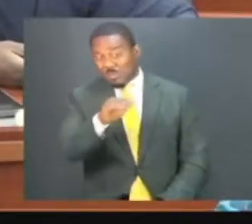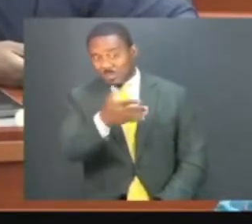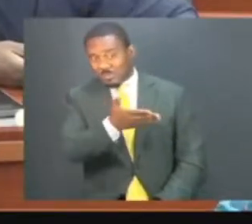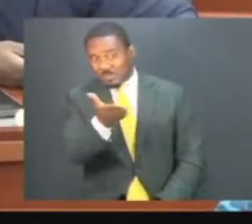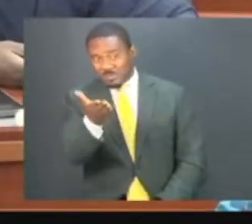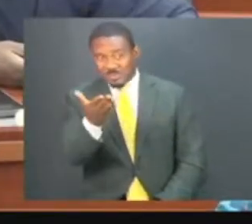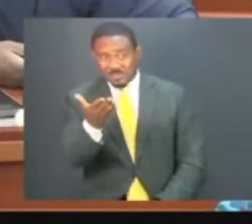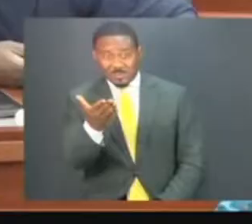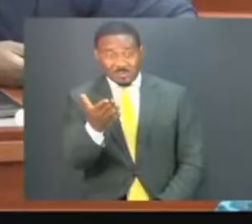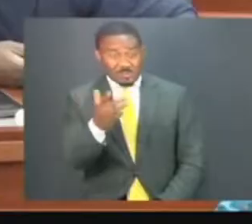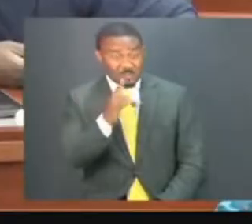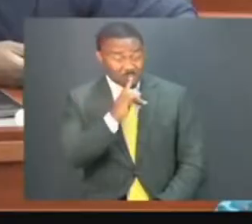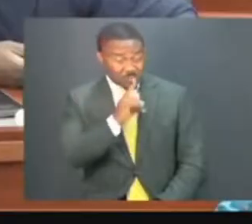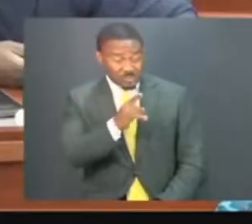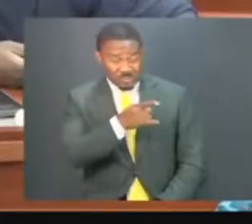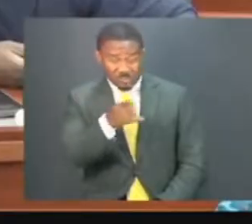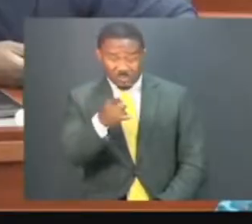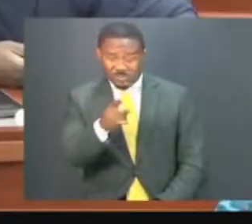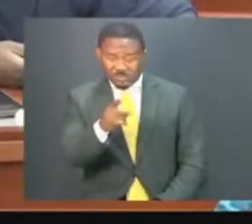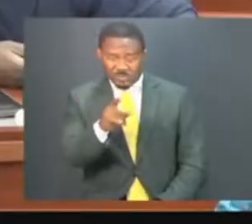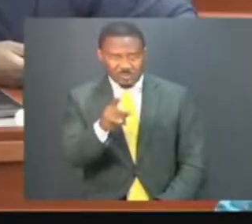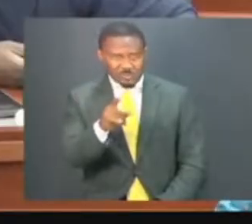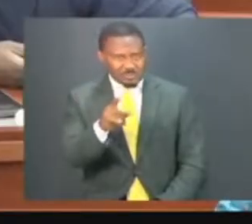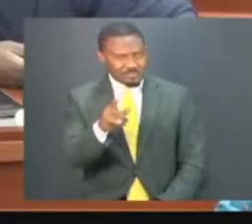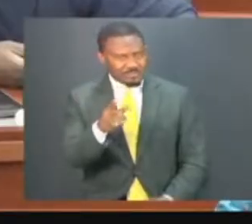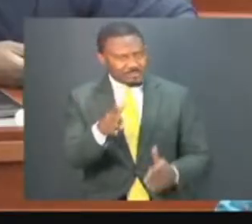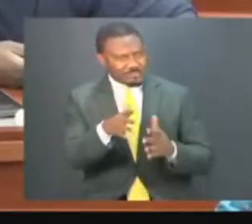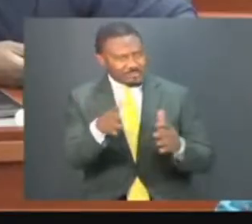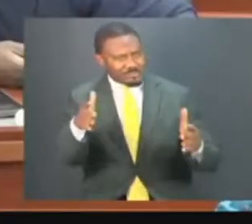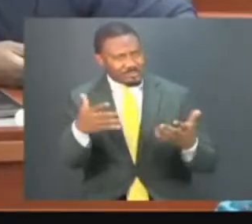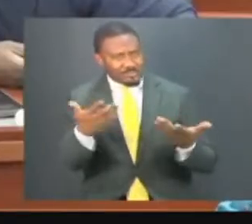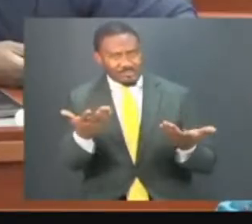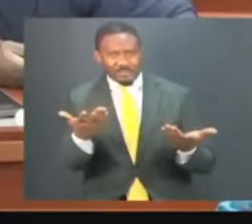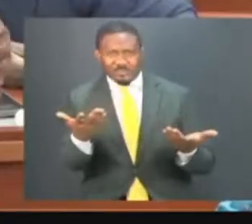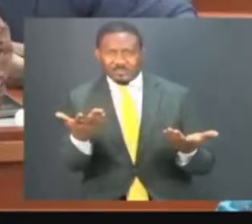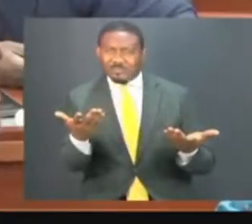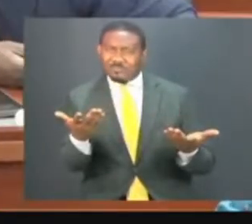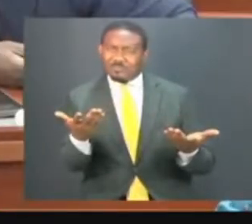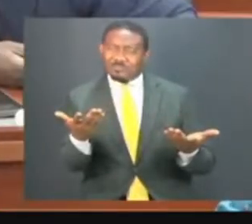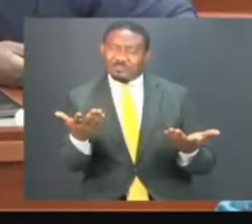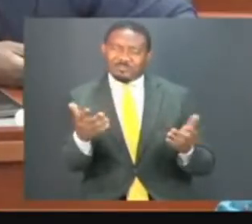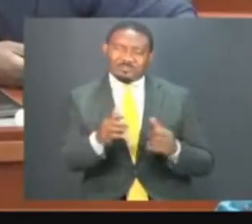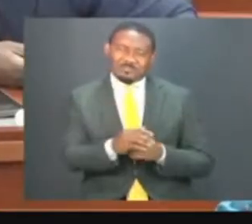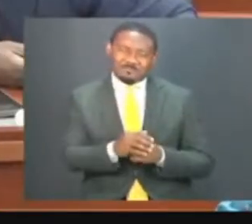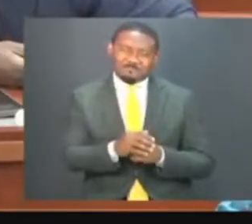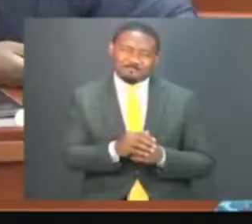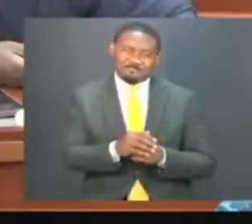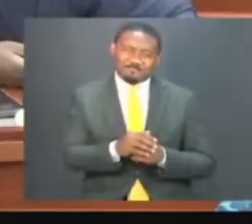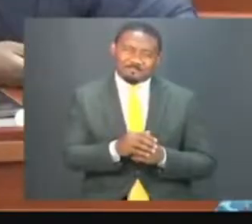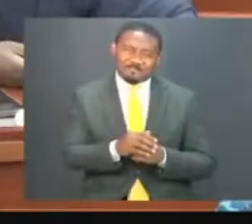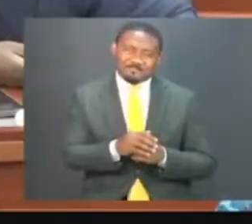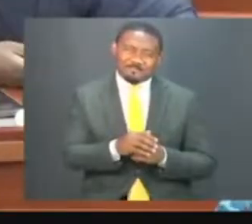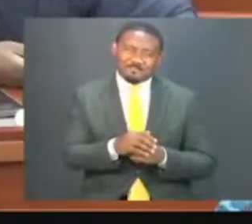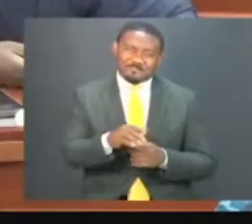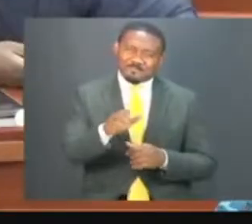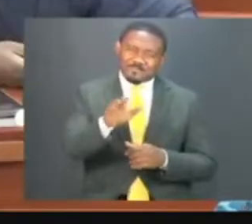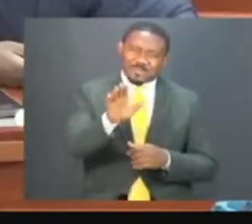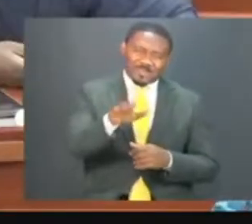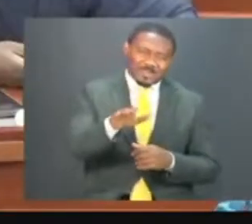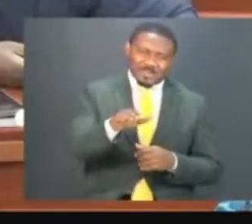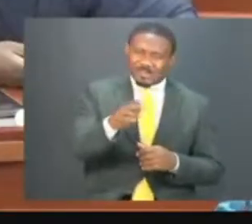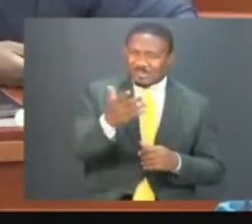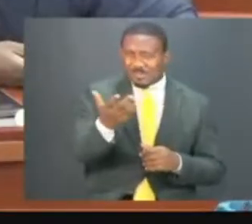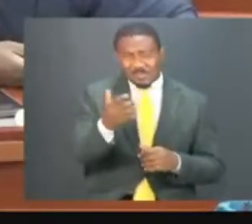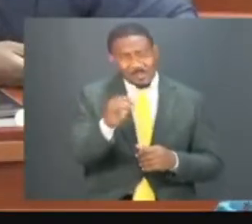that indeed you need us. Honorable Anodonke, if you want to tow that agent, I'm inclined